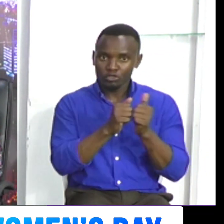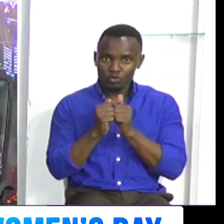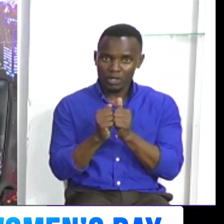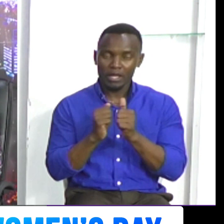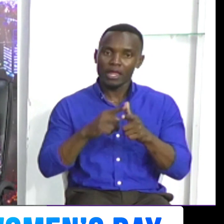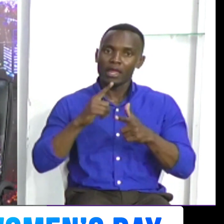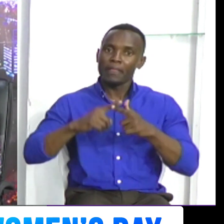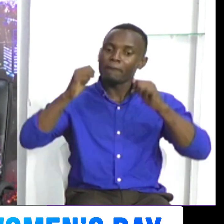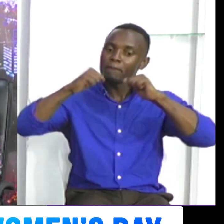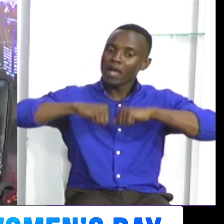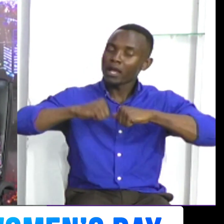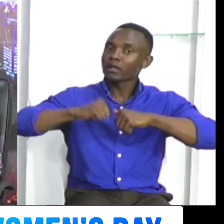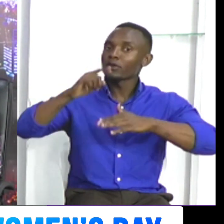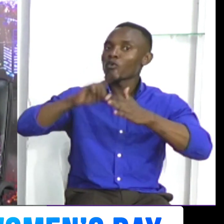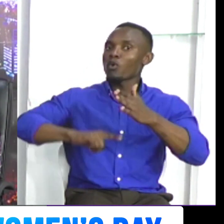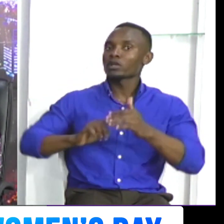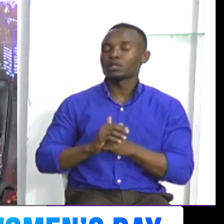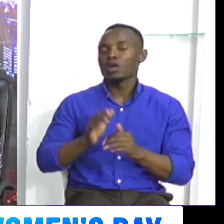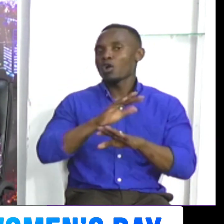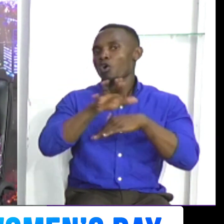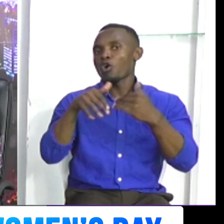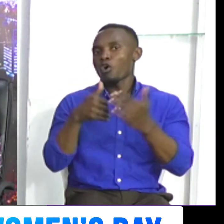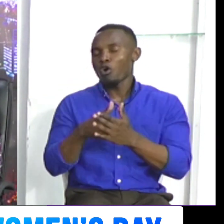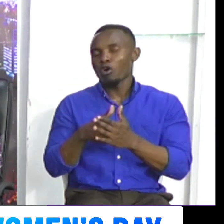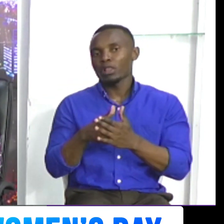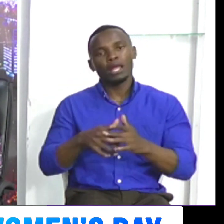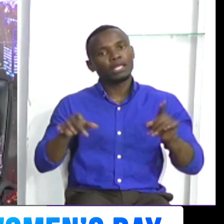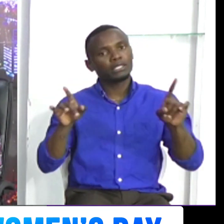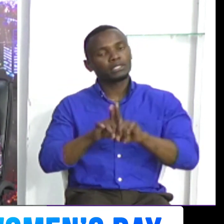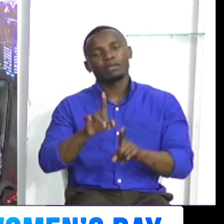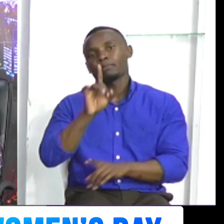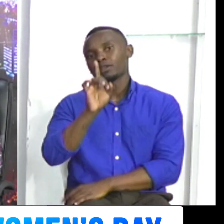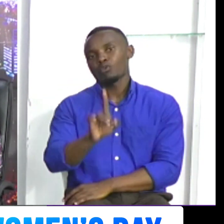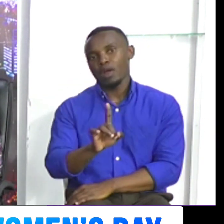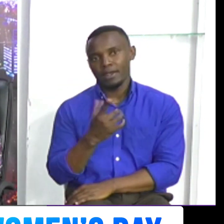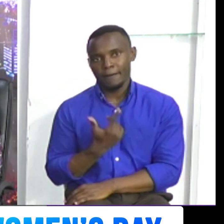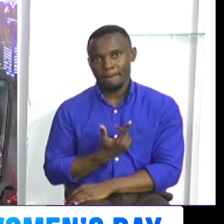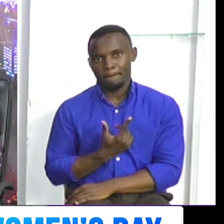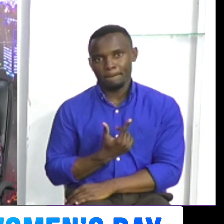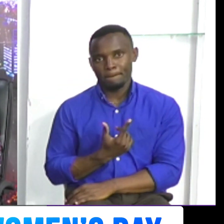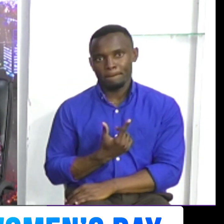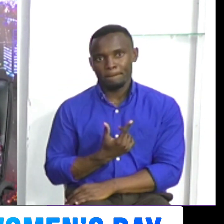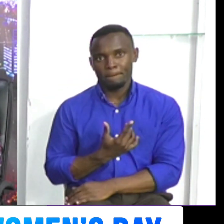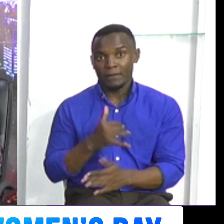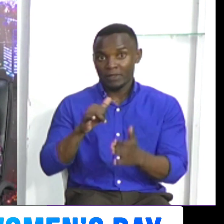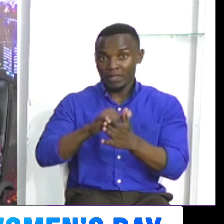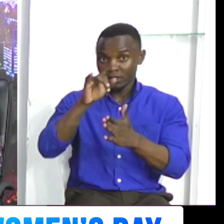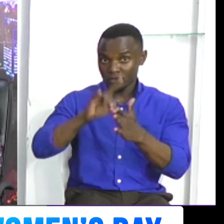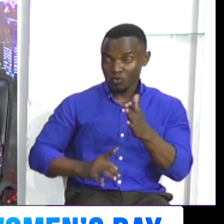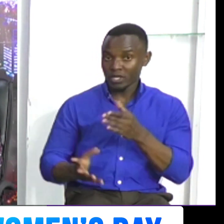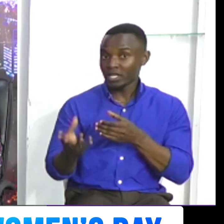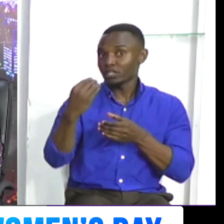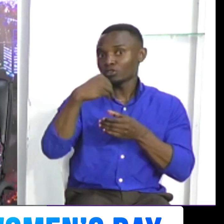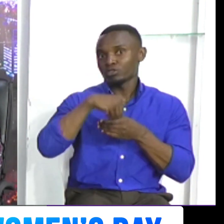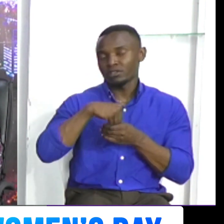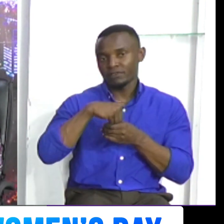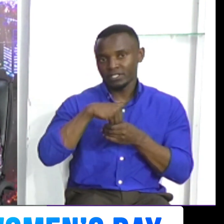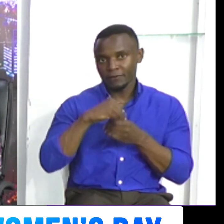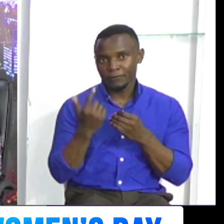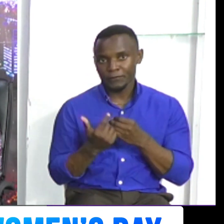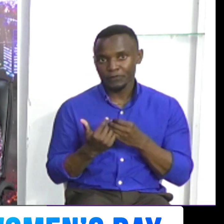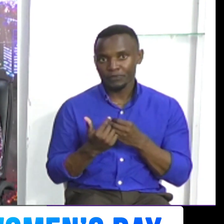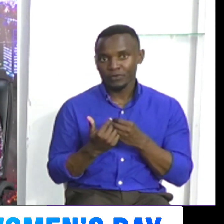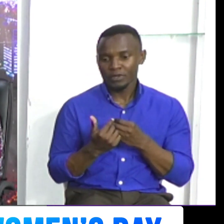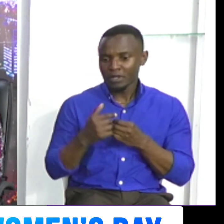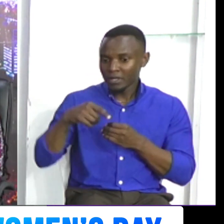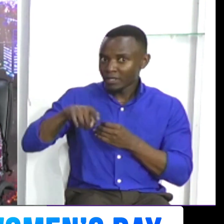that we are all one. We need to look at each other as one. That is what inclusivity is all about. They are